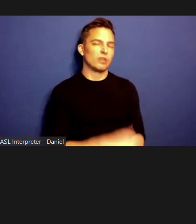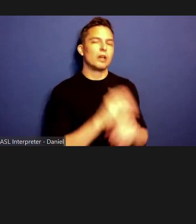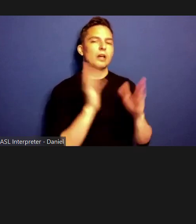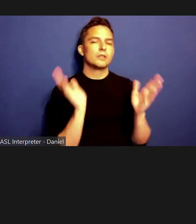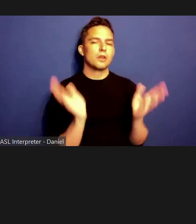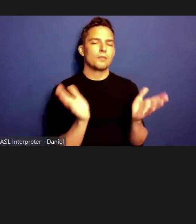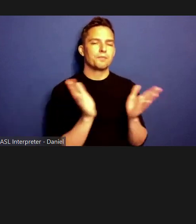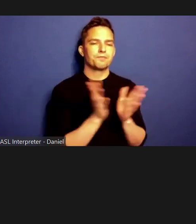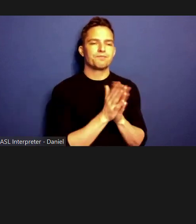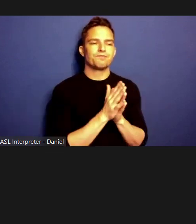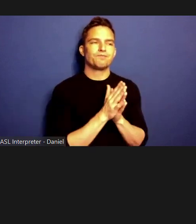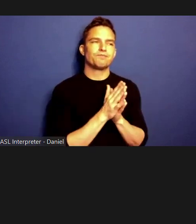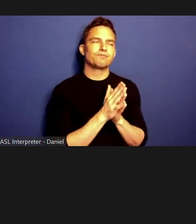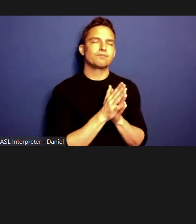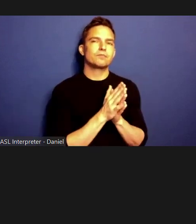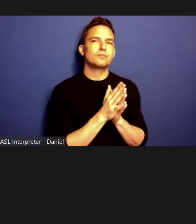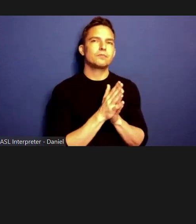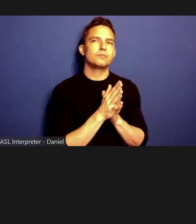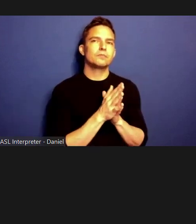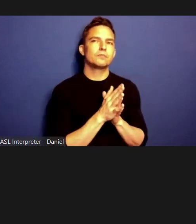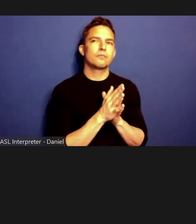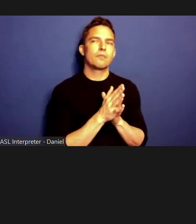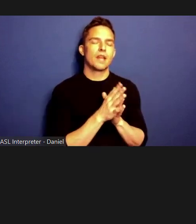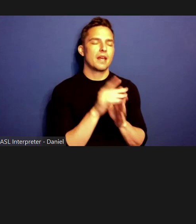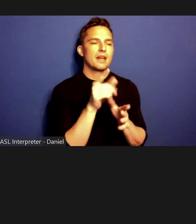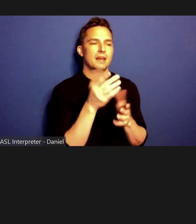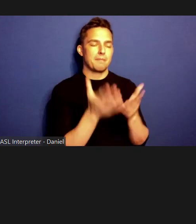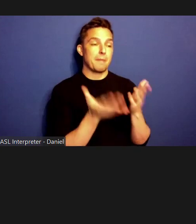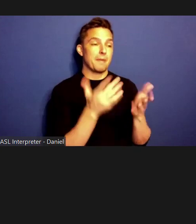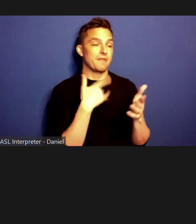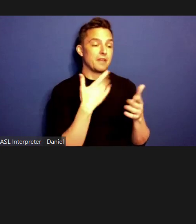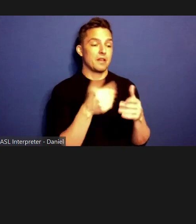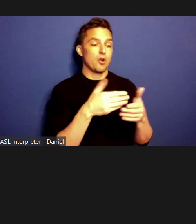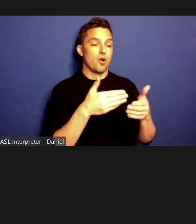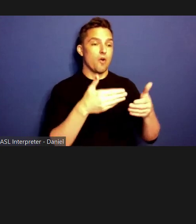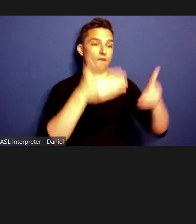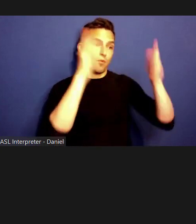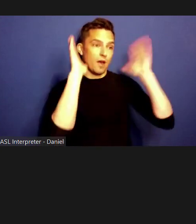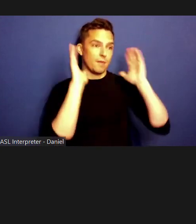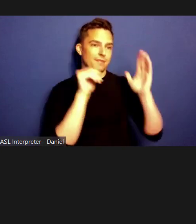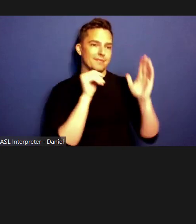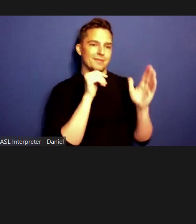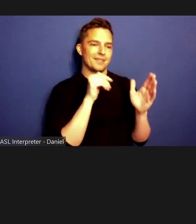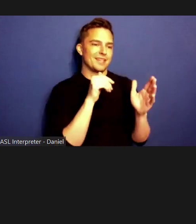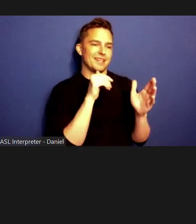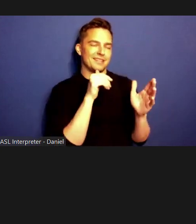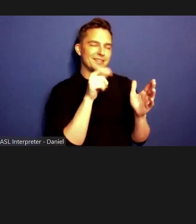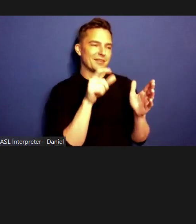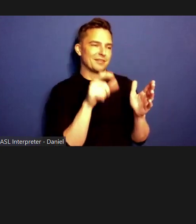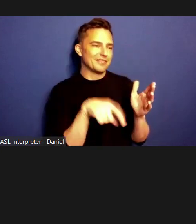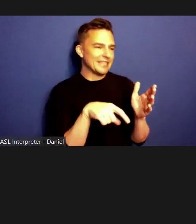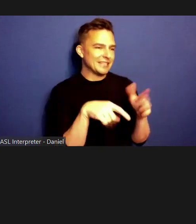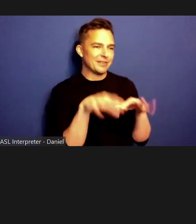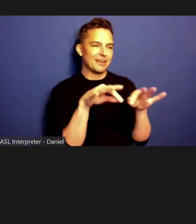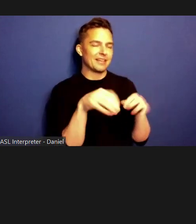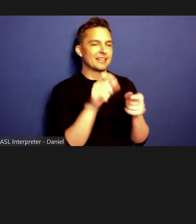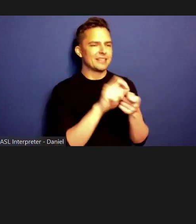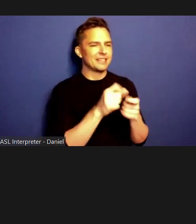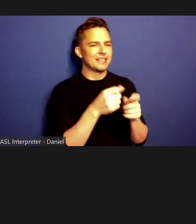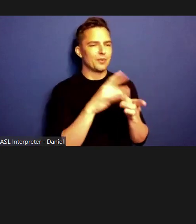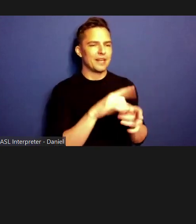And they might overwhelm you unnecessarily with the details of the equipment.